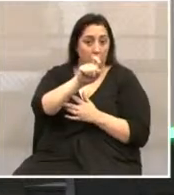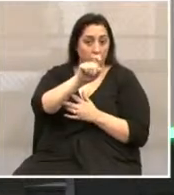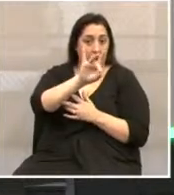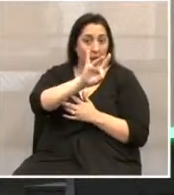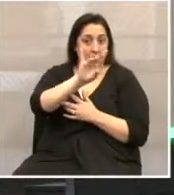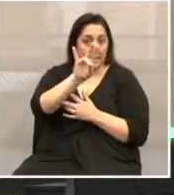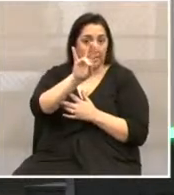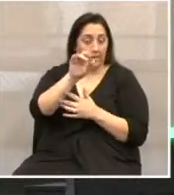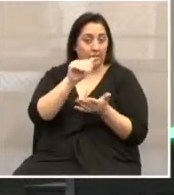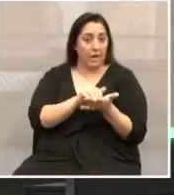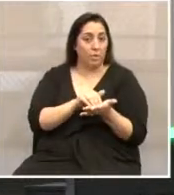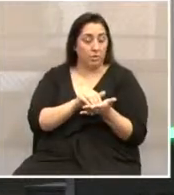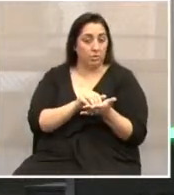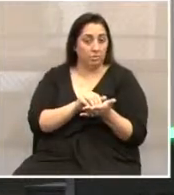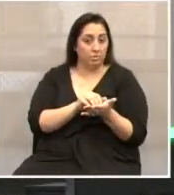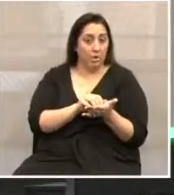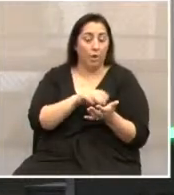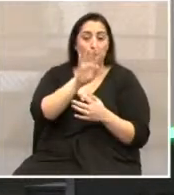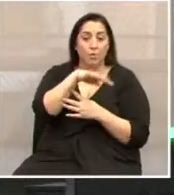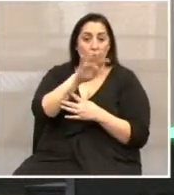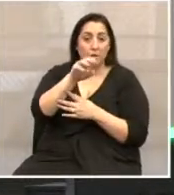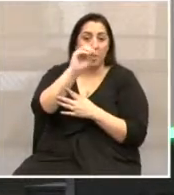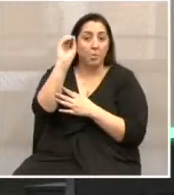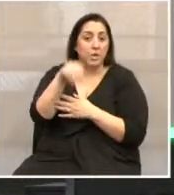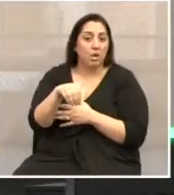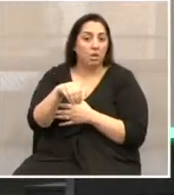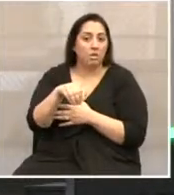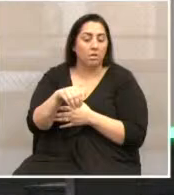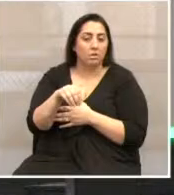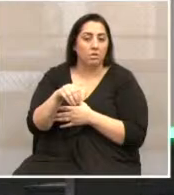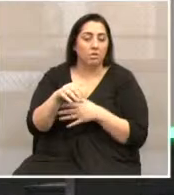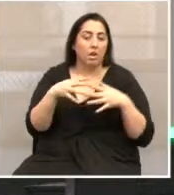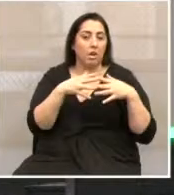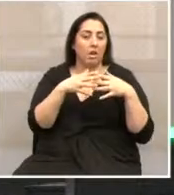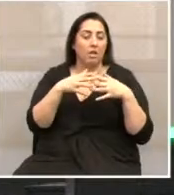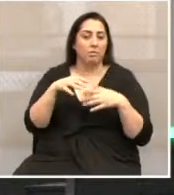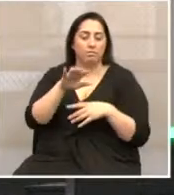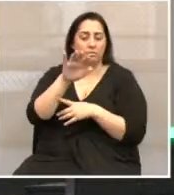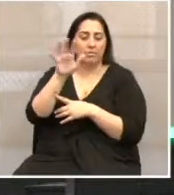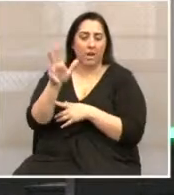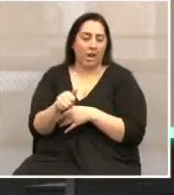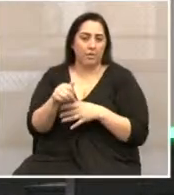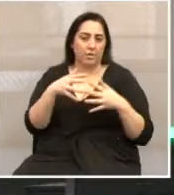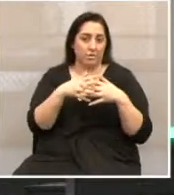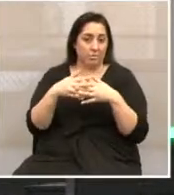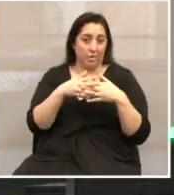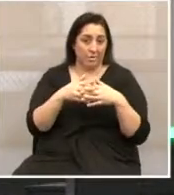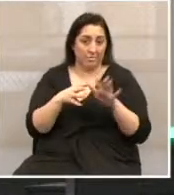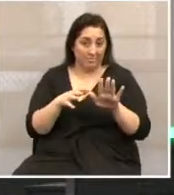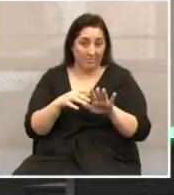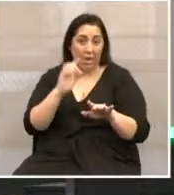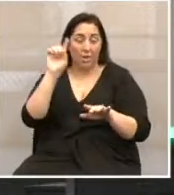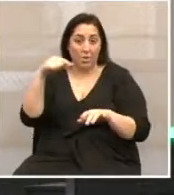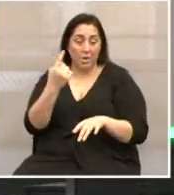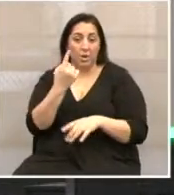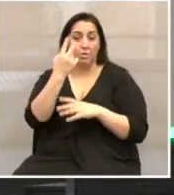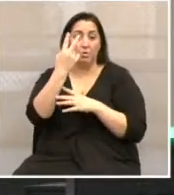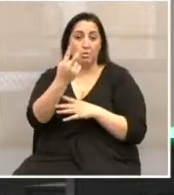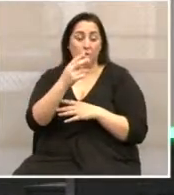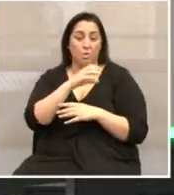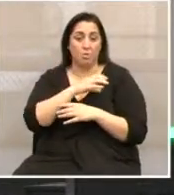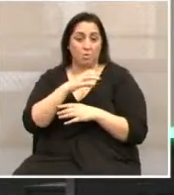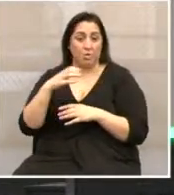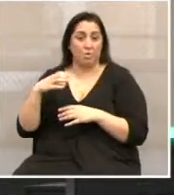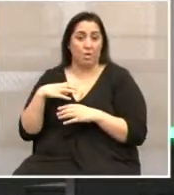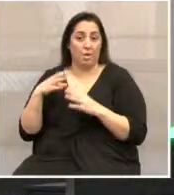187,000. And 44% of those were African American. There were only 2 members of Congress, Darren, in the whole state of